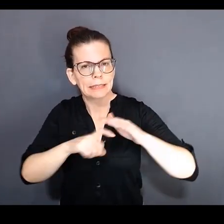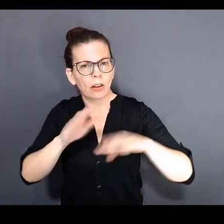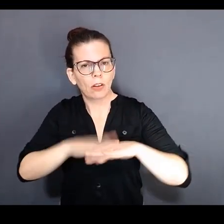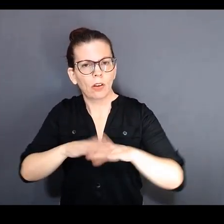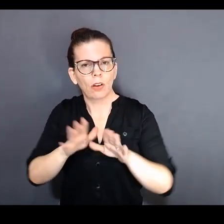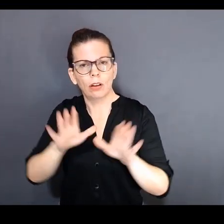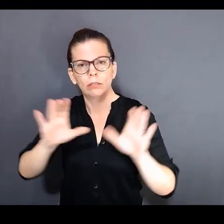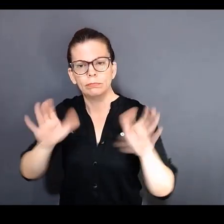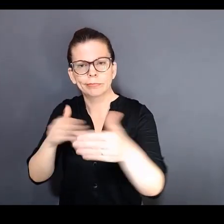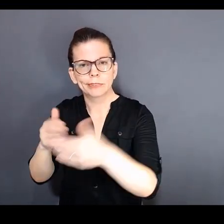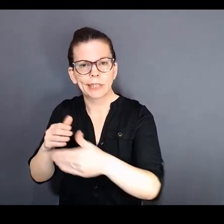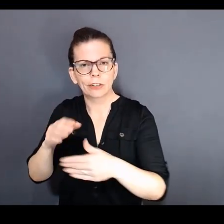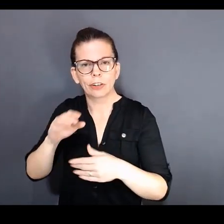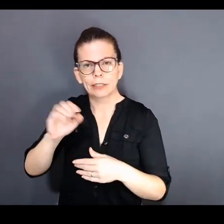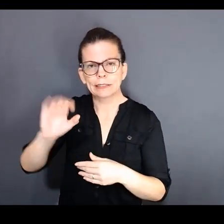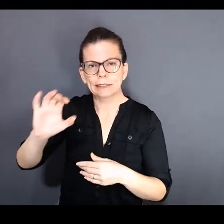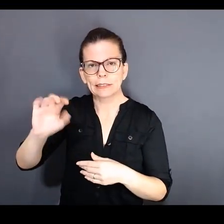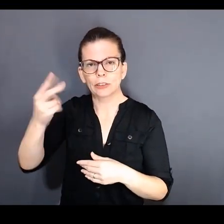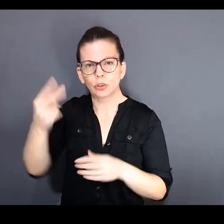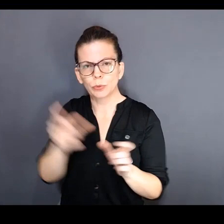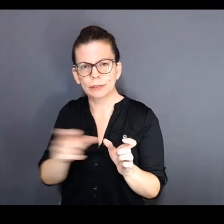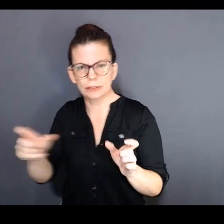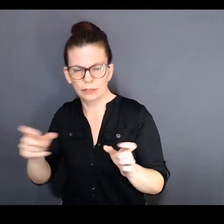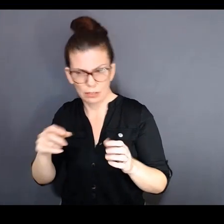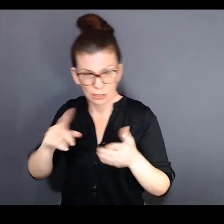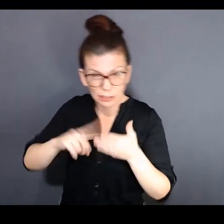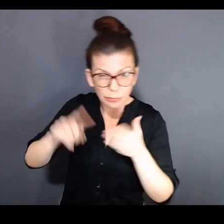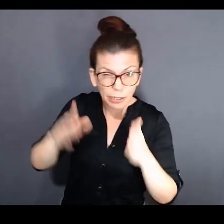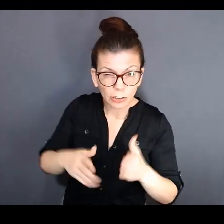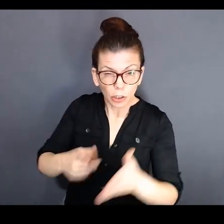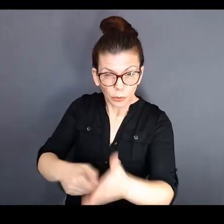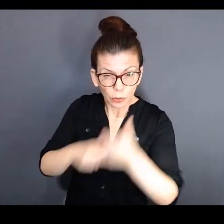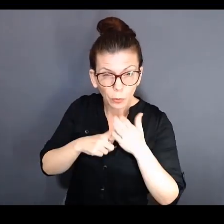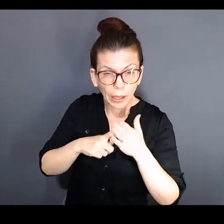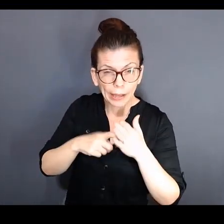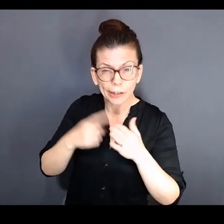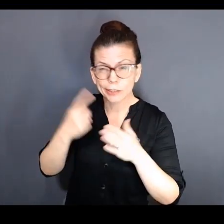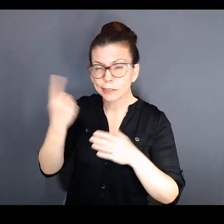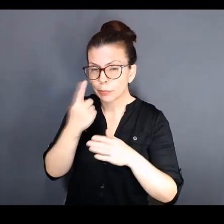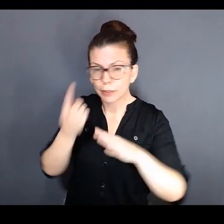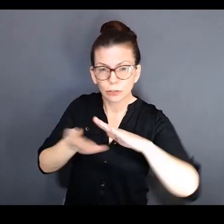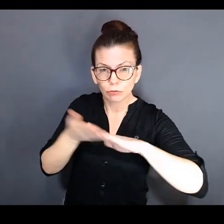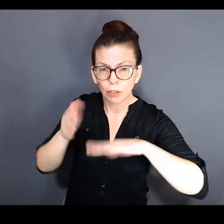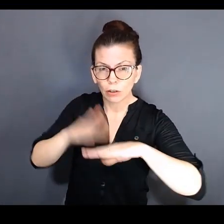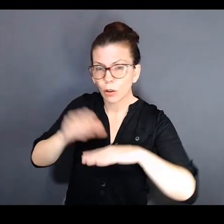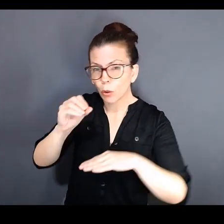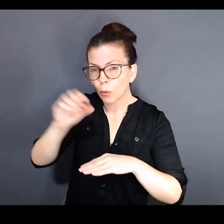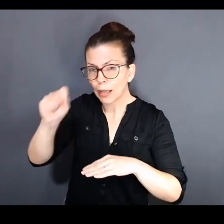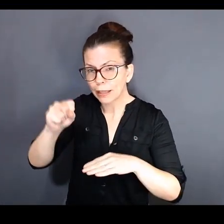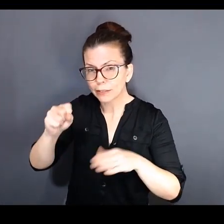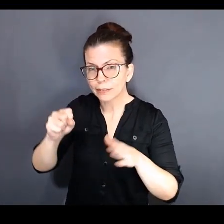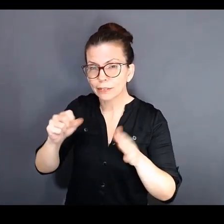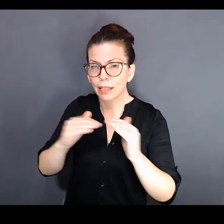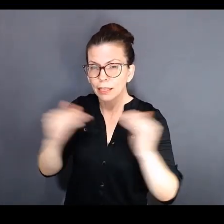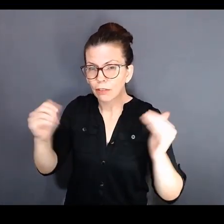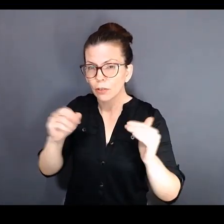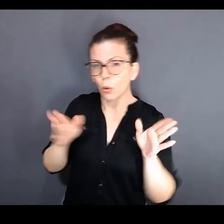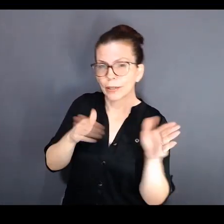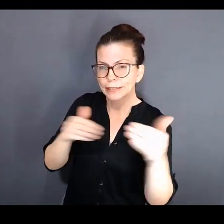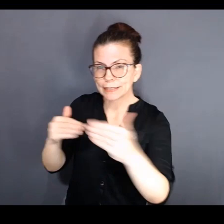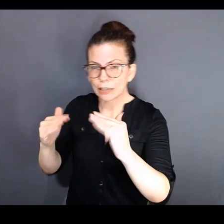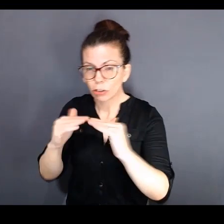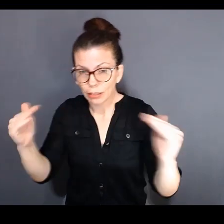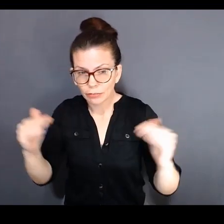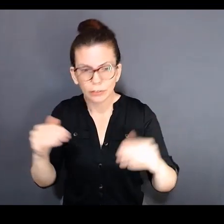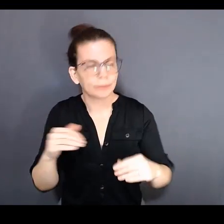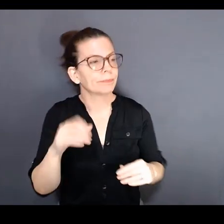about vulnerability scannings on containers and EC2 instances, does Inspector require some agent, something to run on the OS level or